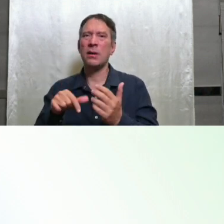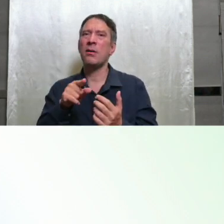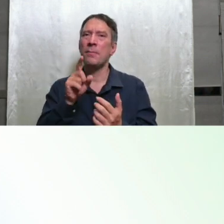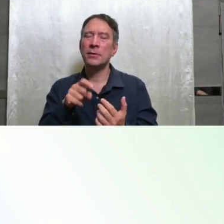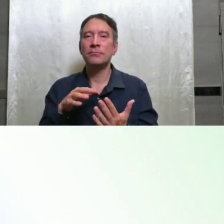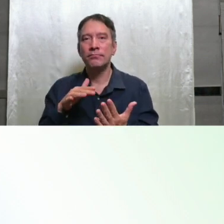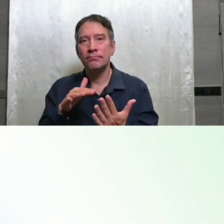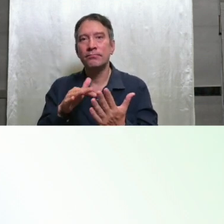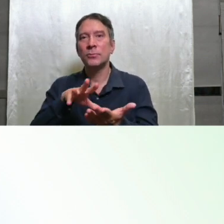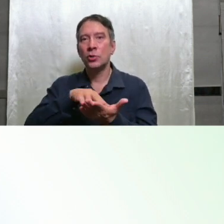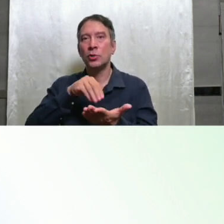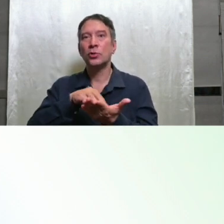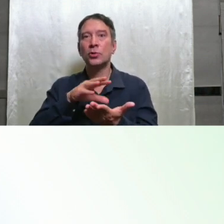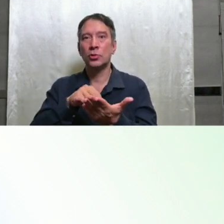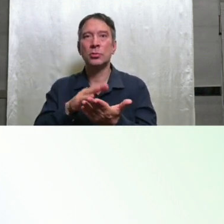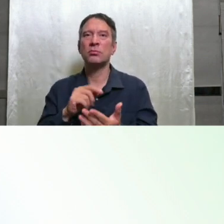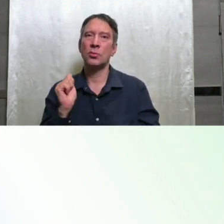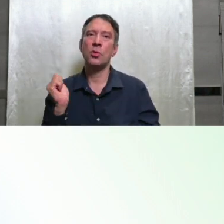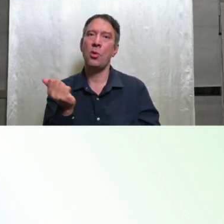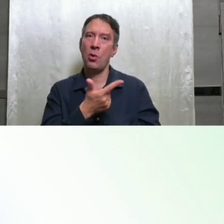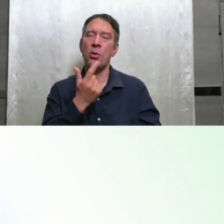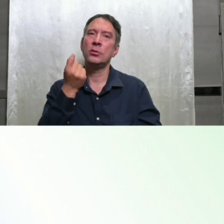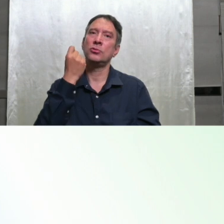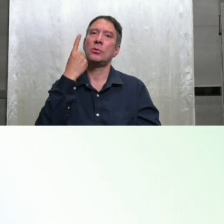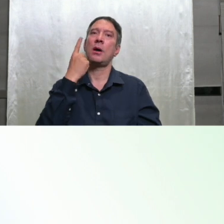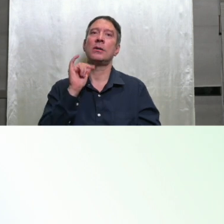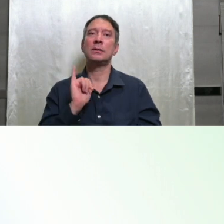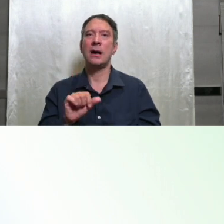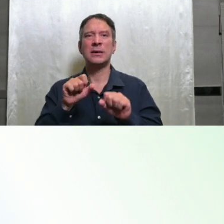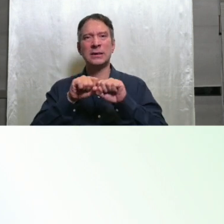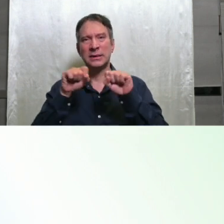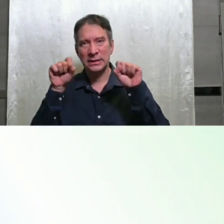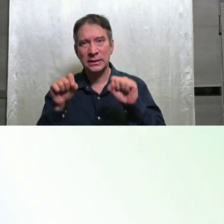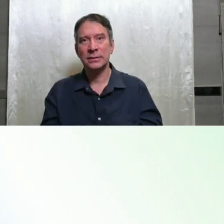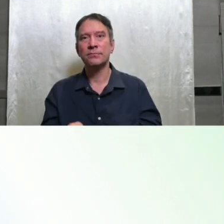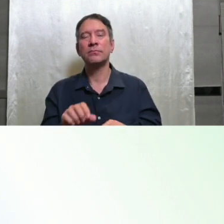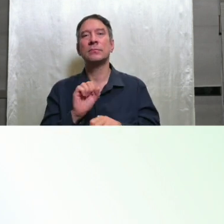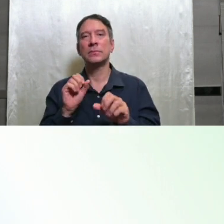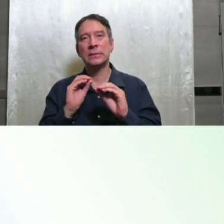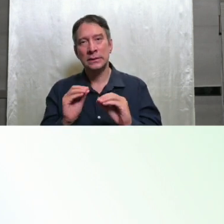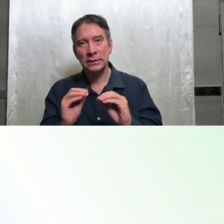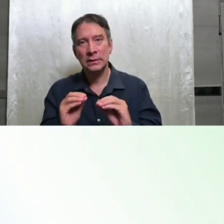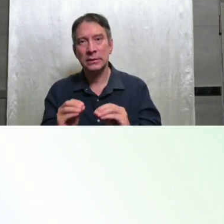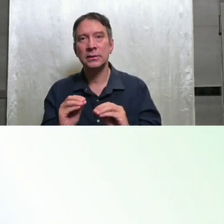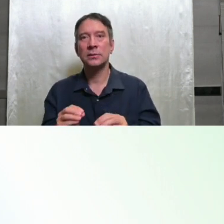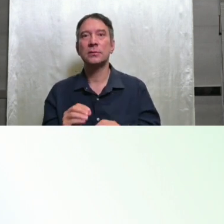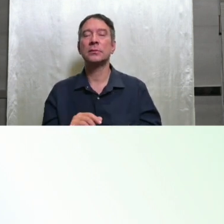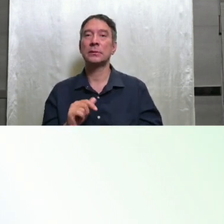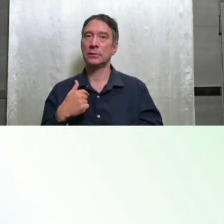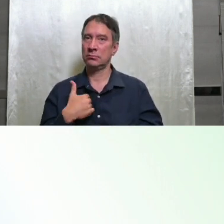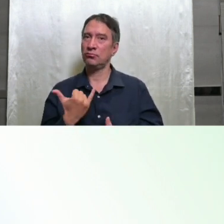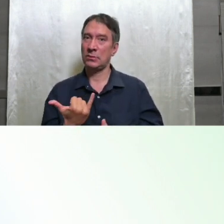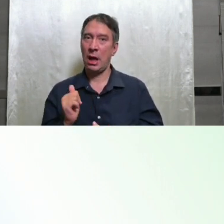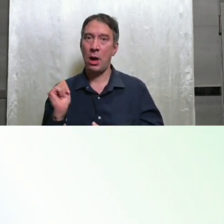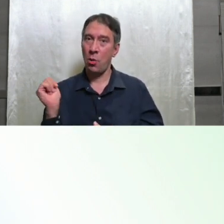problem. The key question that we want to address is that how do we manage motivation for the